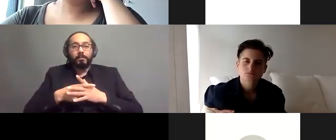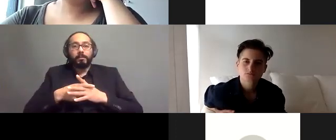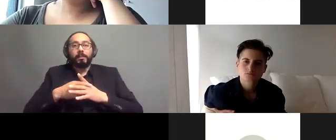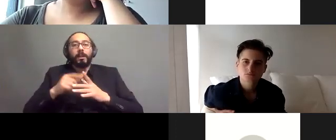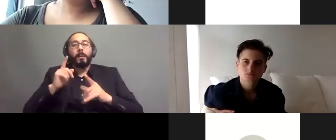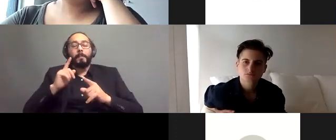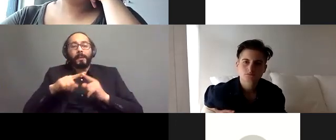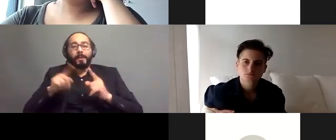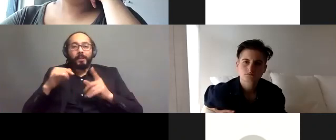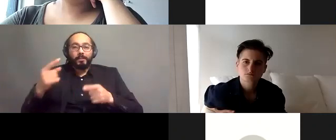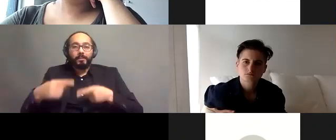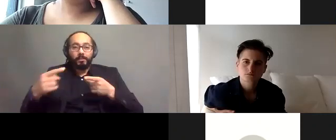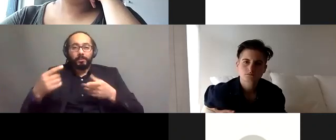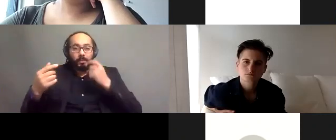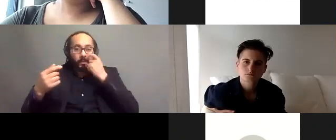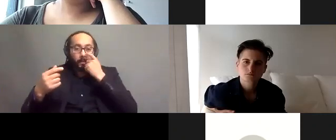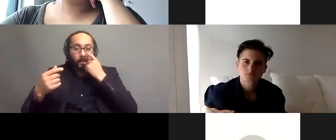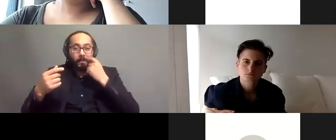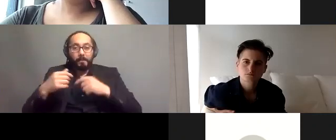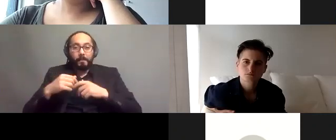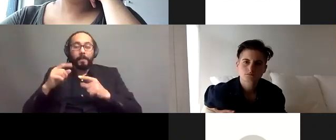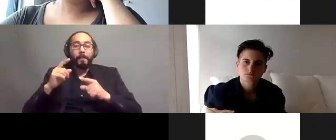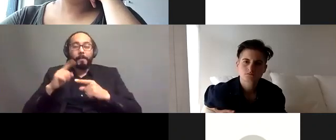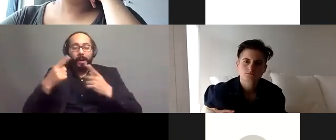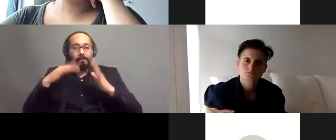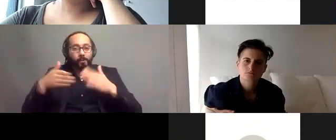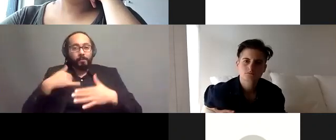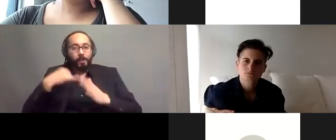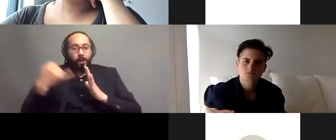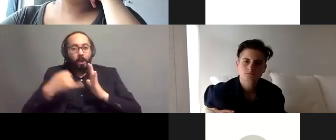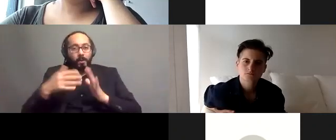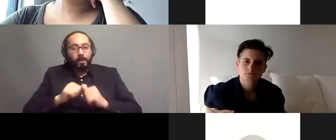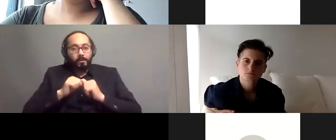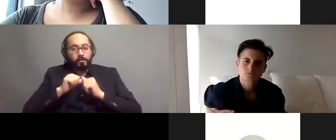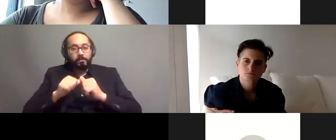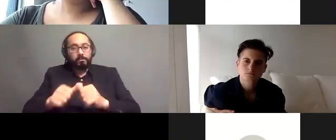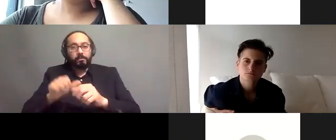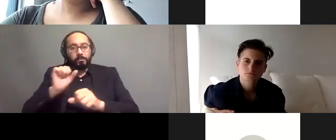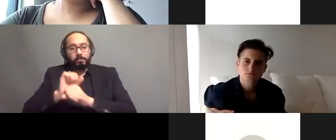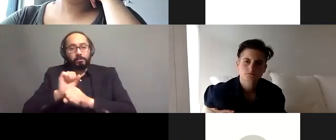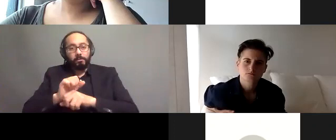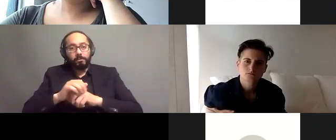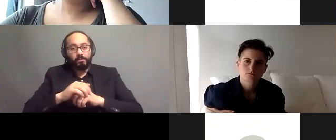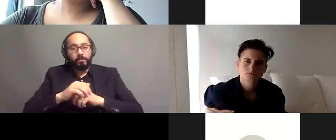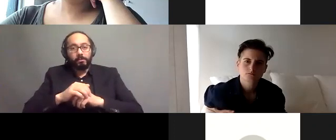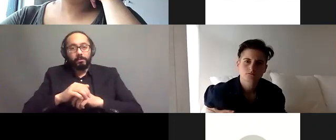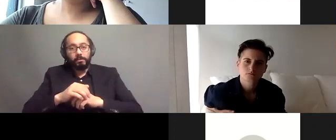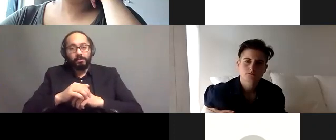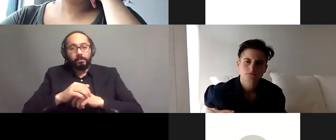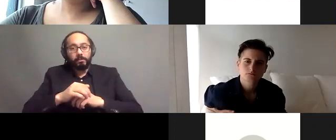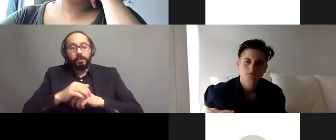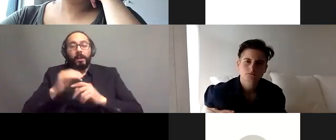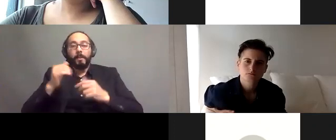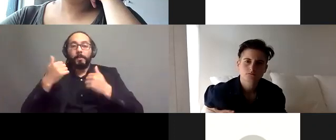then this is like my ongoing work. Like I, you know, observed people start to utilize their